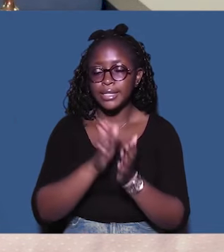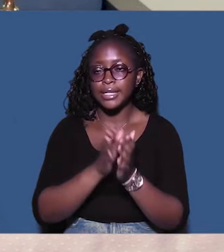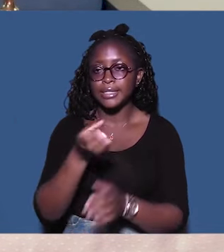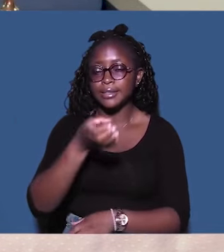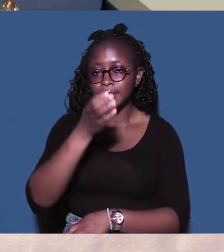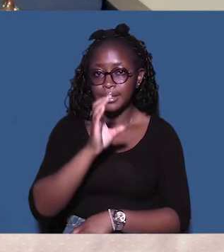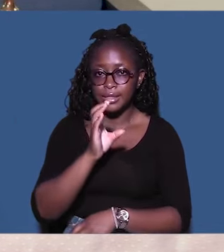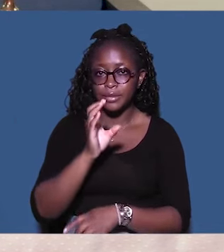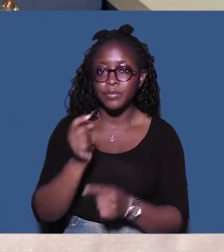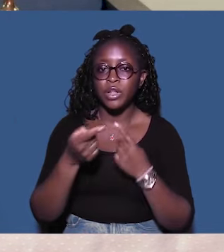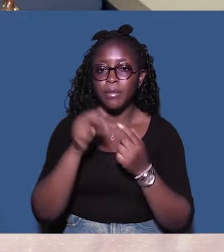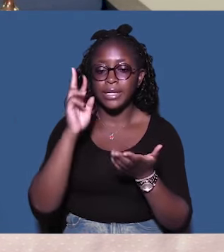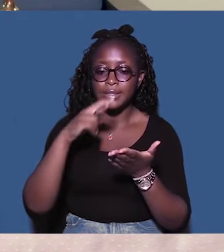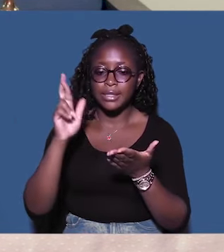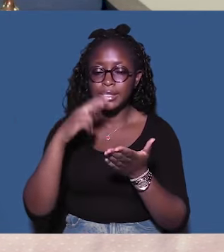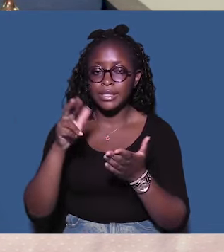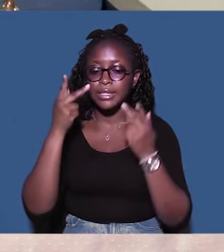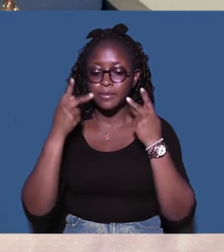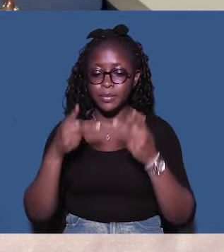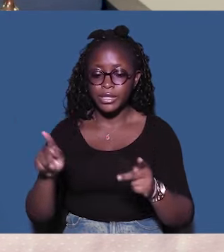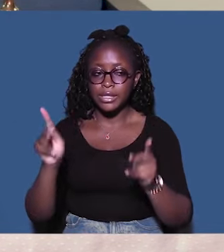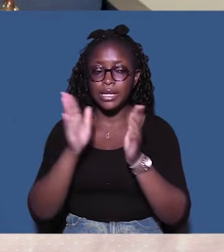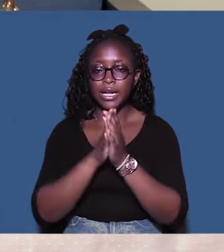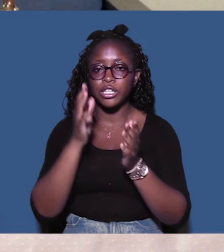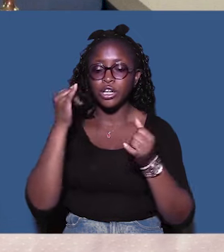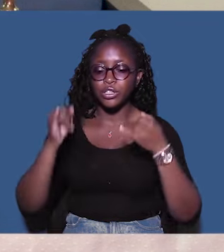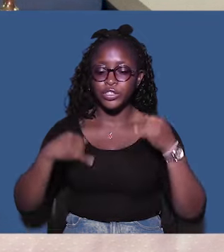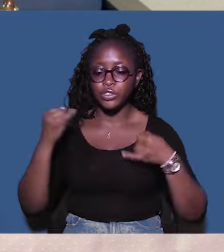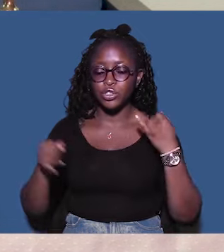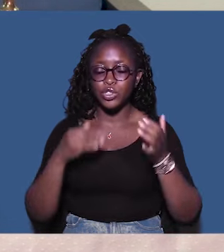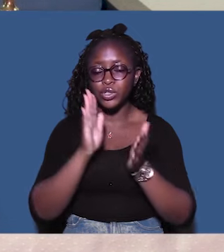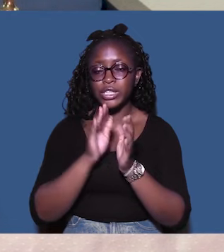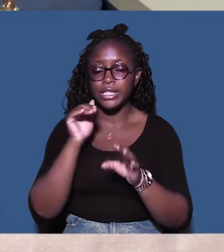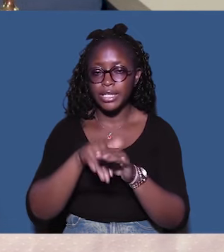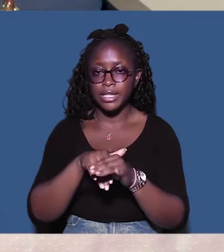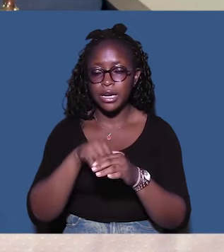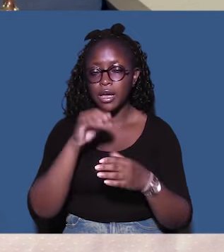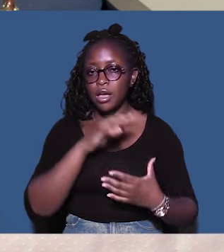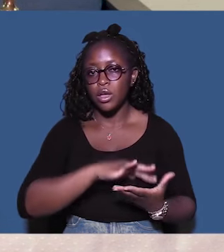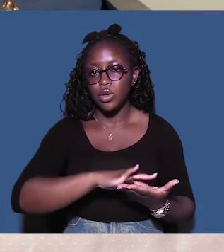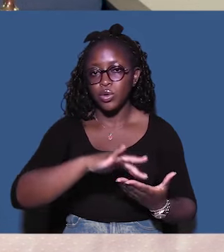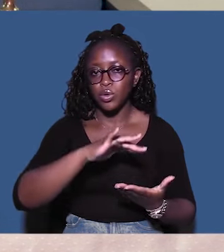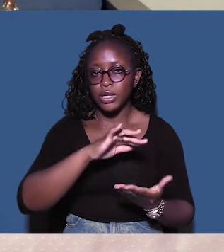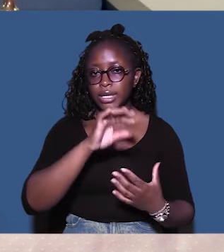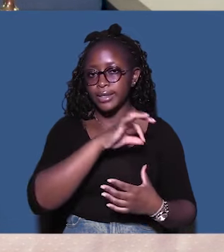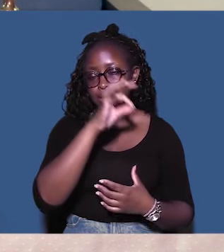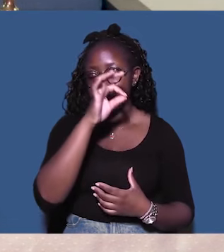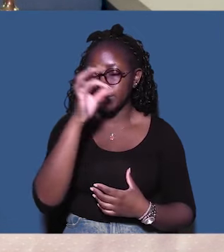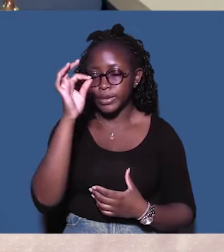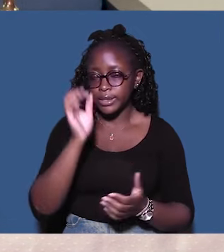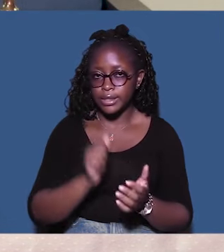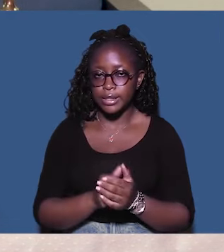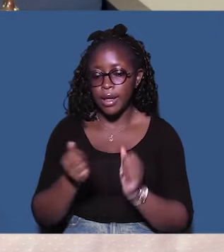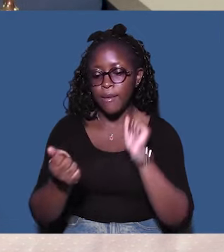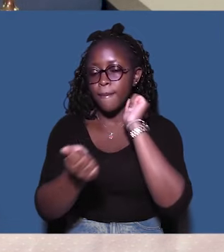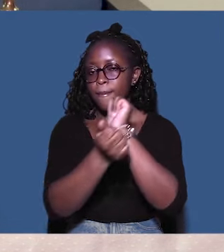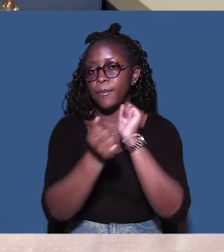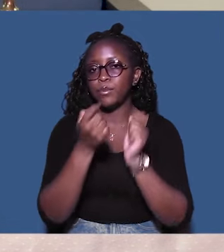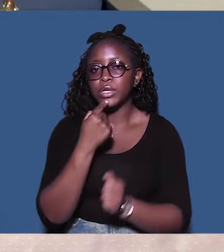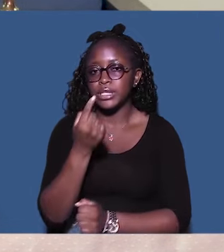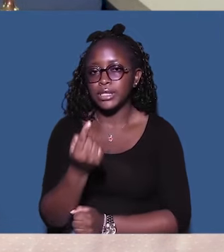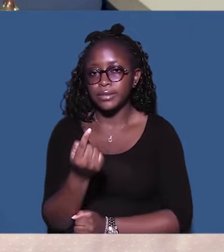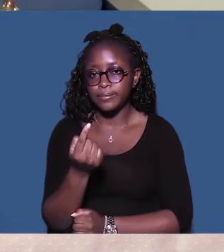peace, and joy in the Holy Spirit." So Paul is saying that we should not